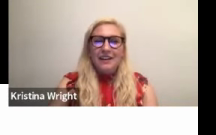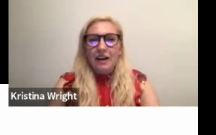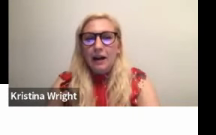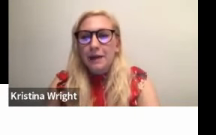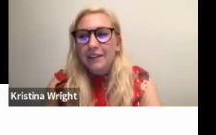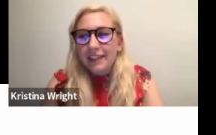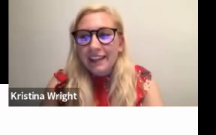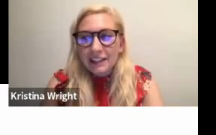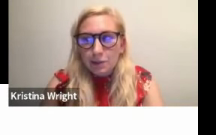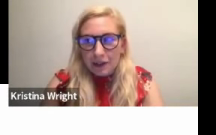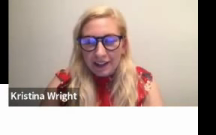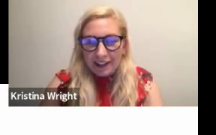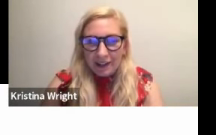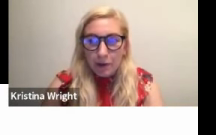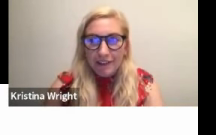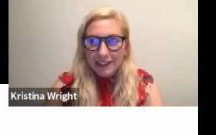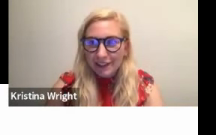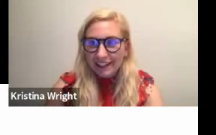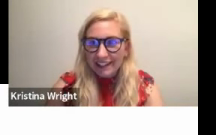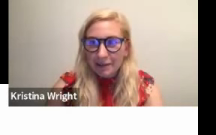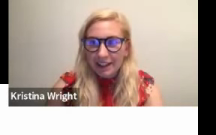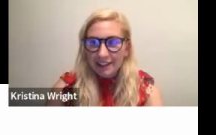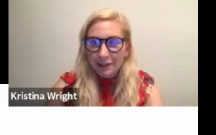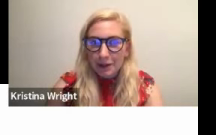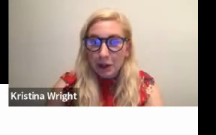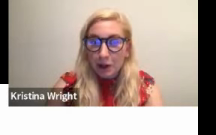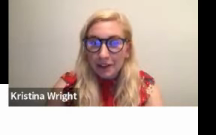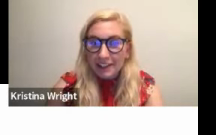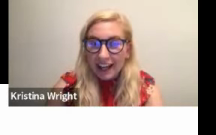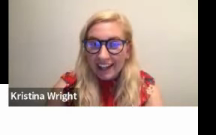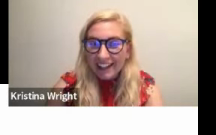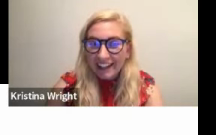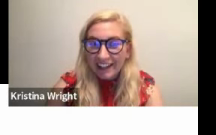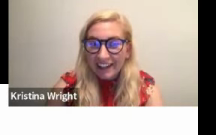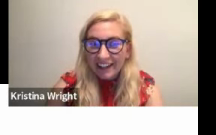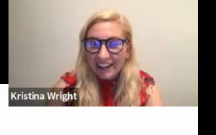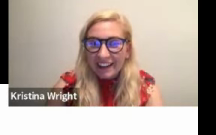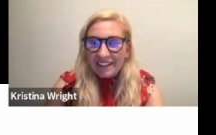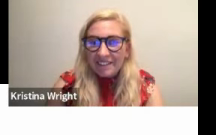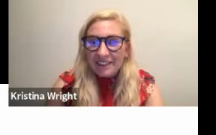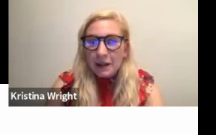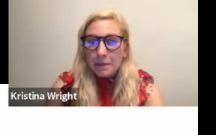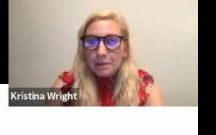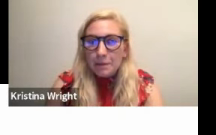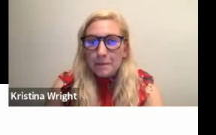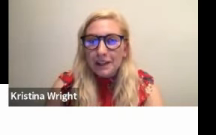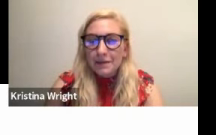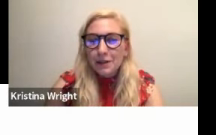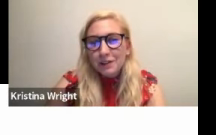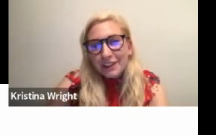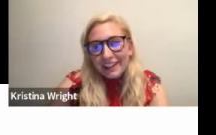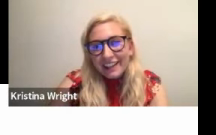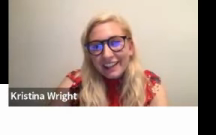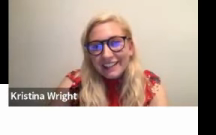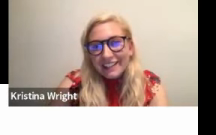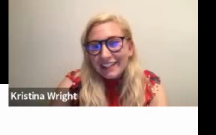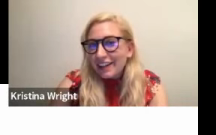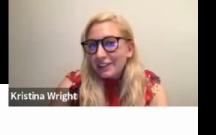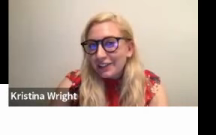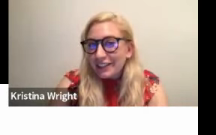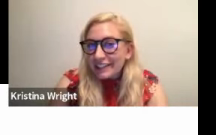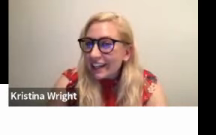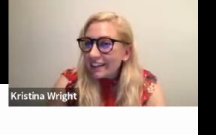All right, now how about this one? We're obviously looking at something that's a little bit lower tech here, but let me know if you think that this